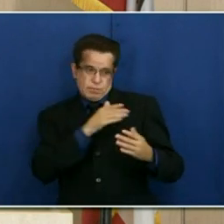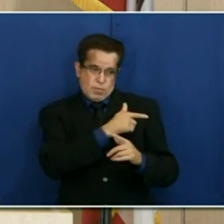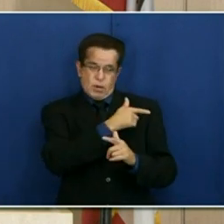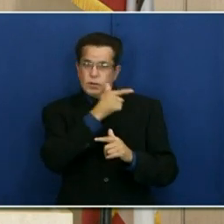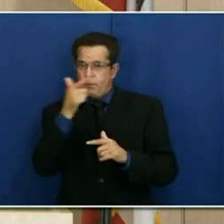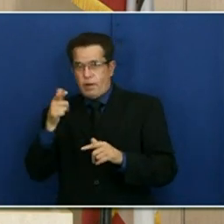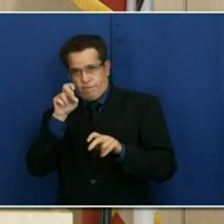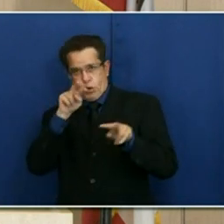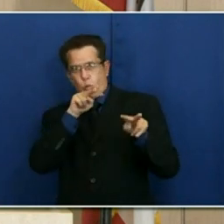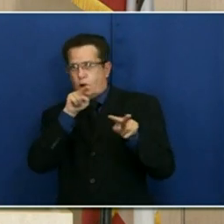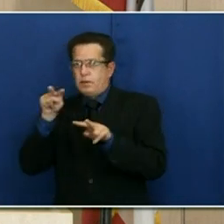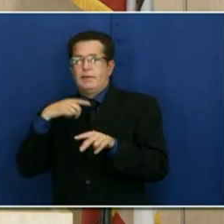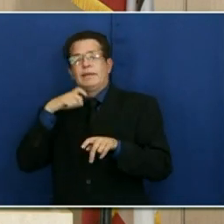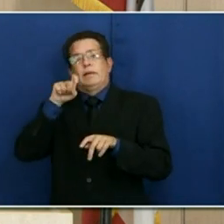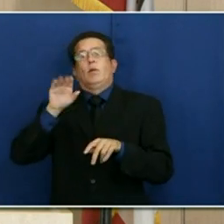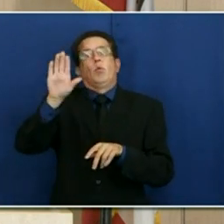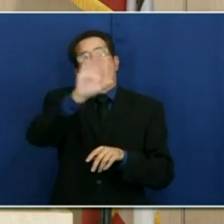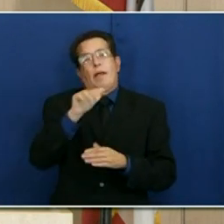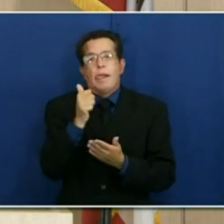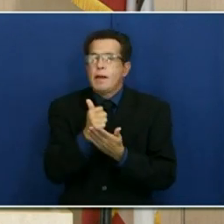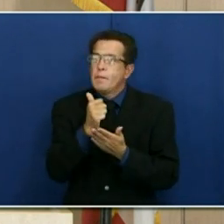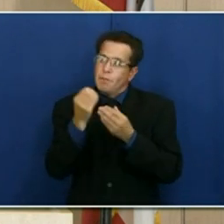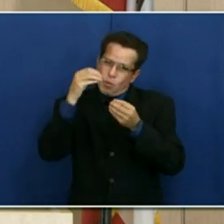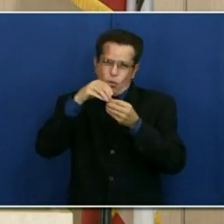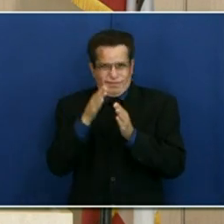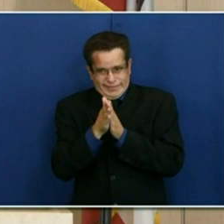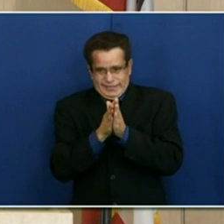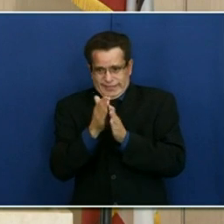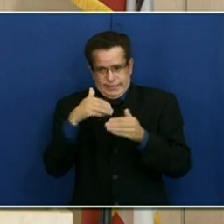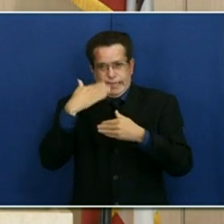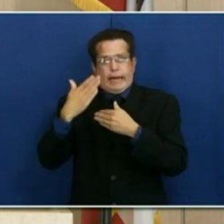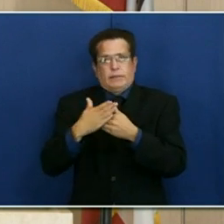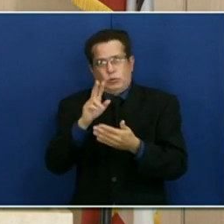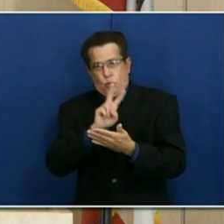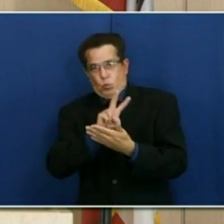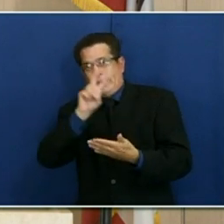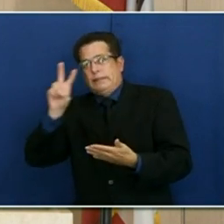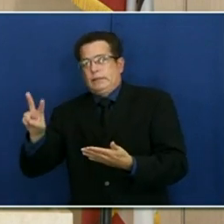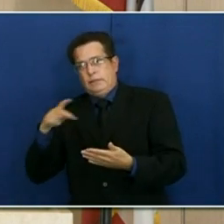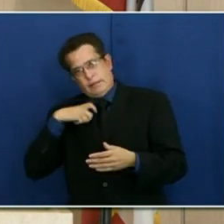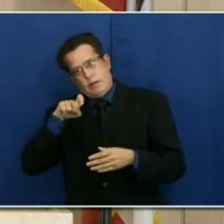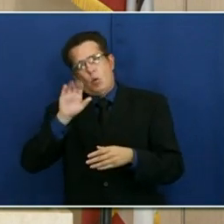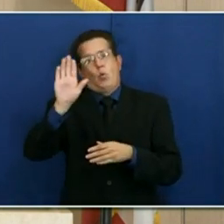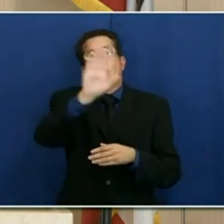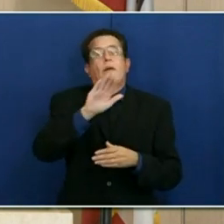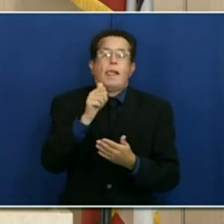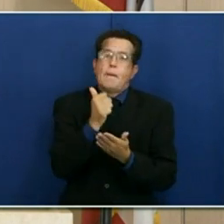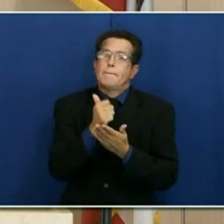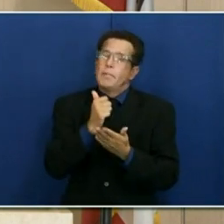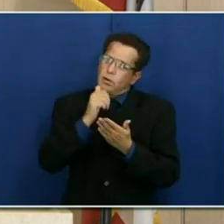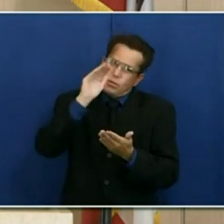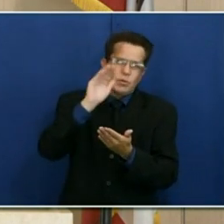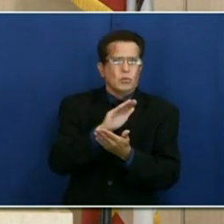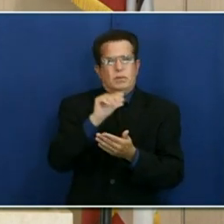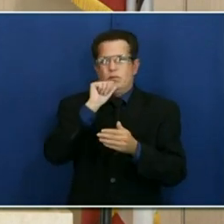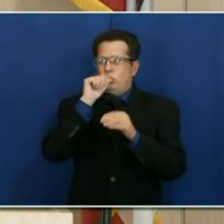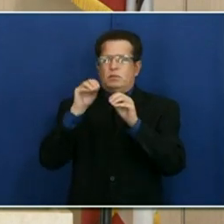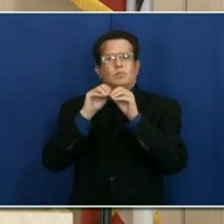for extra vigilance, particularly over the course of the next few weeks. We're asking the public to do everything you can to reduce your